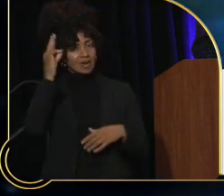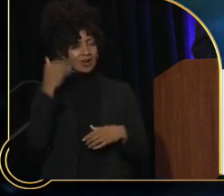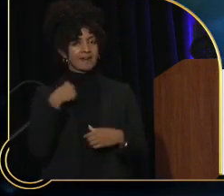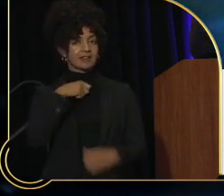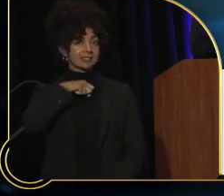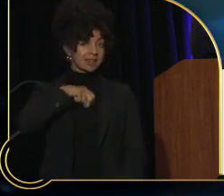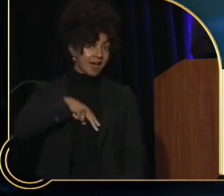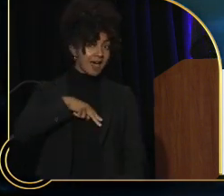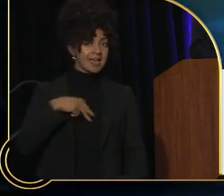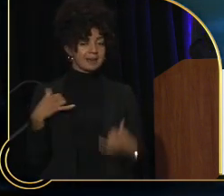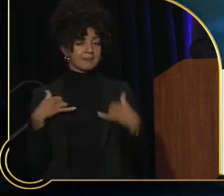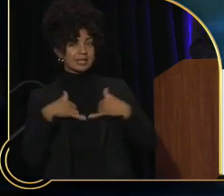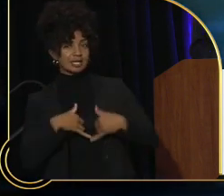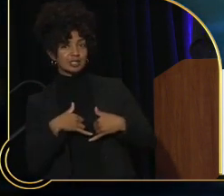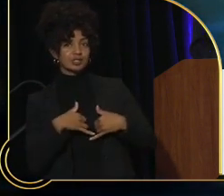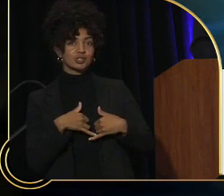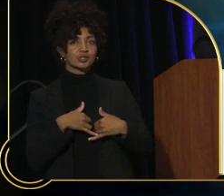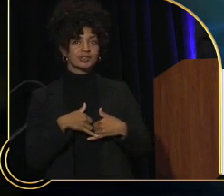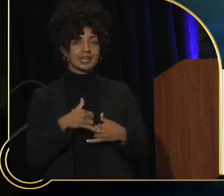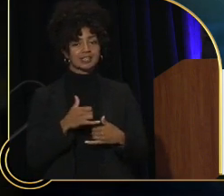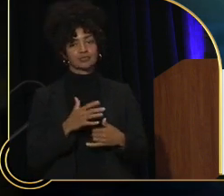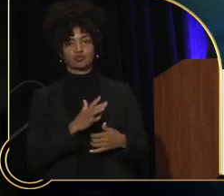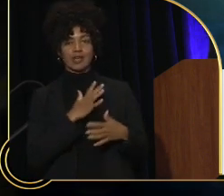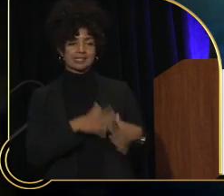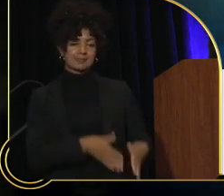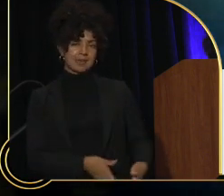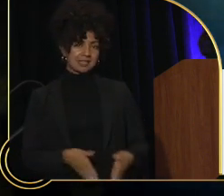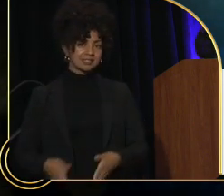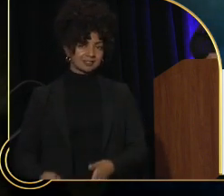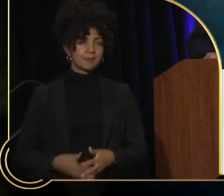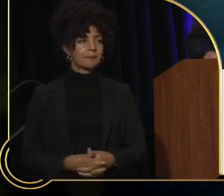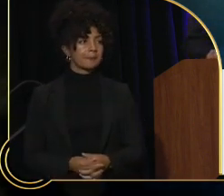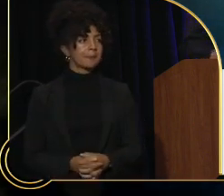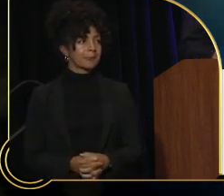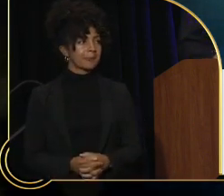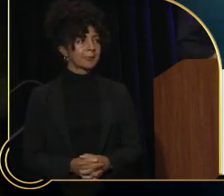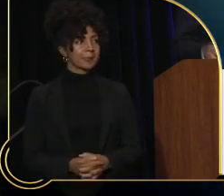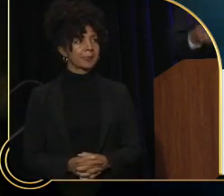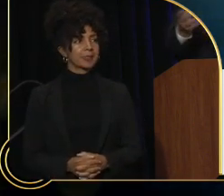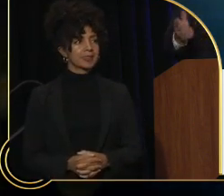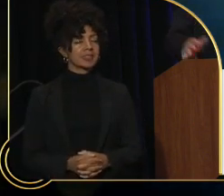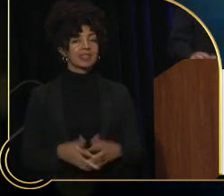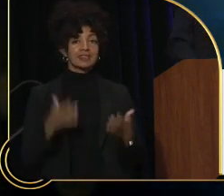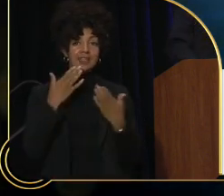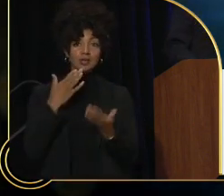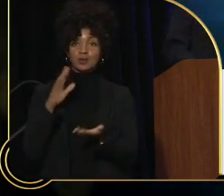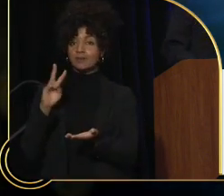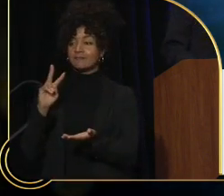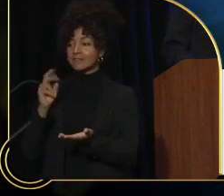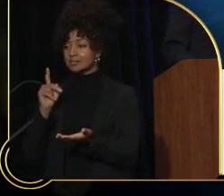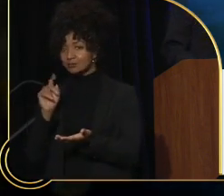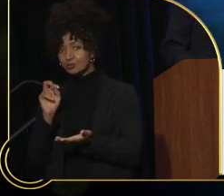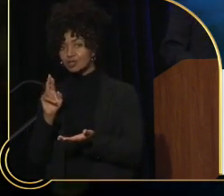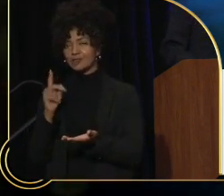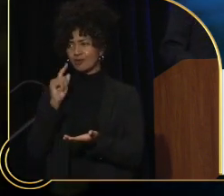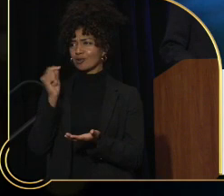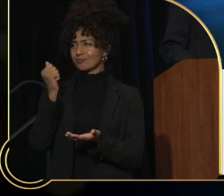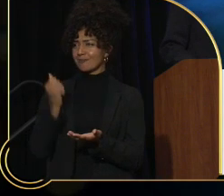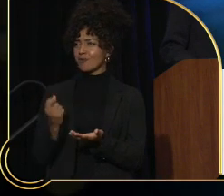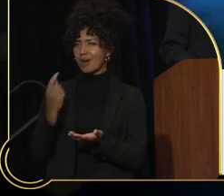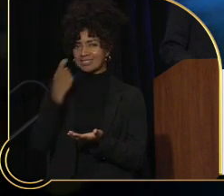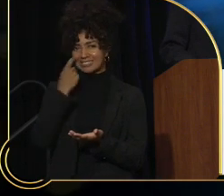a blazer and dress pants. And thank you for Vesper and all for your